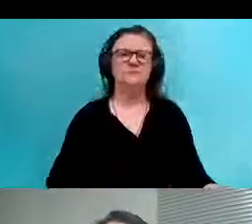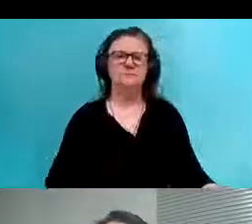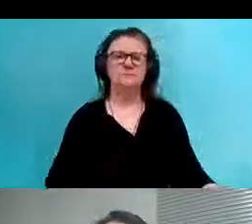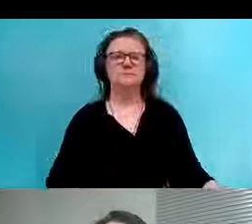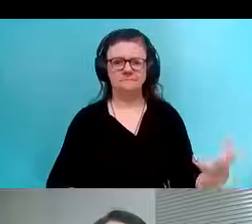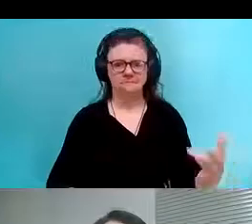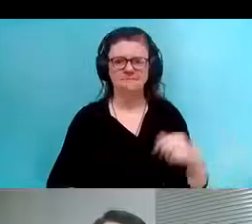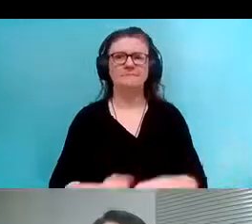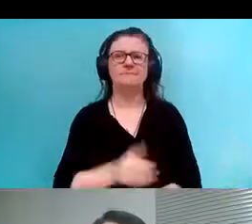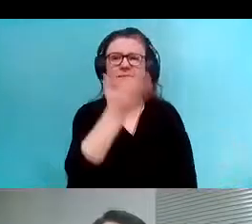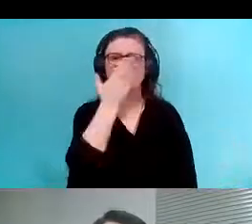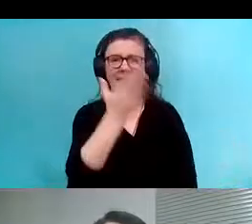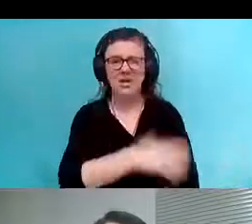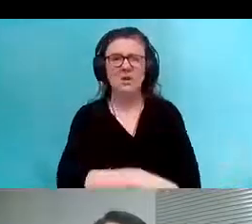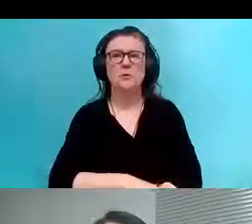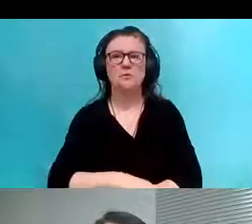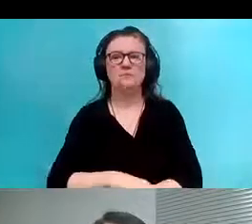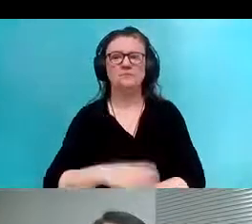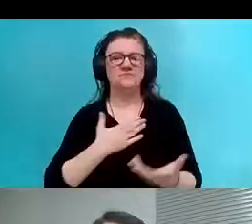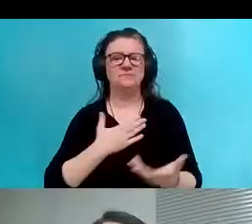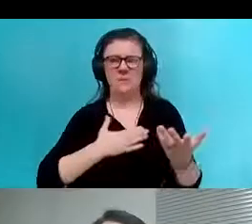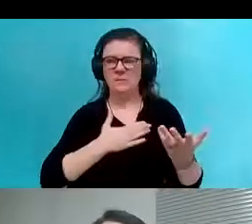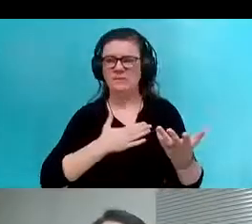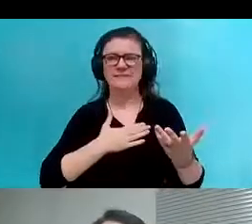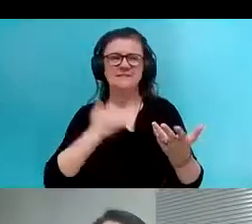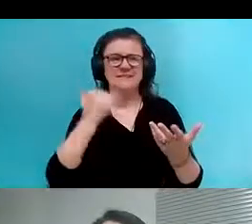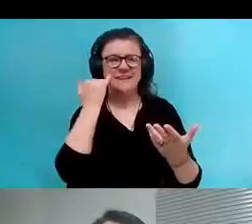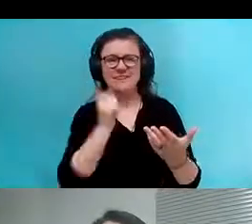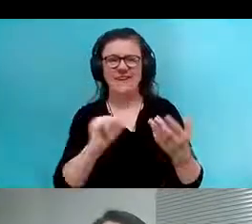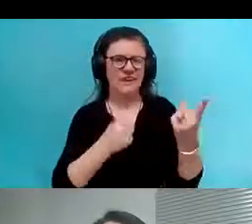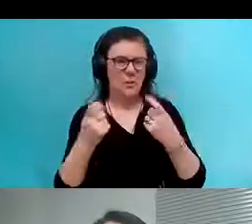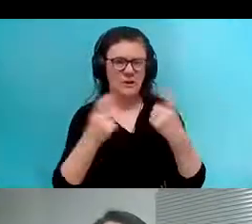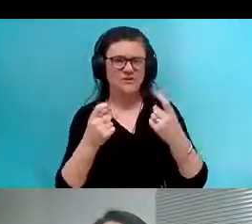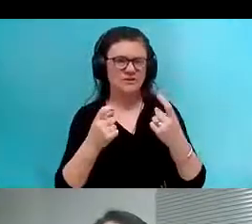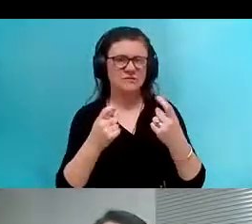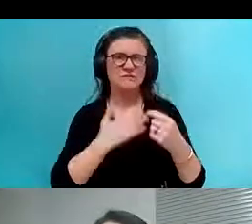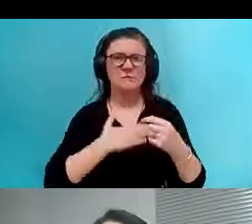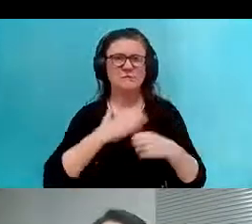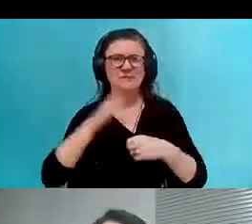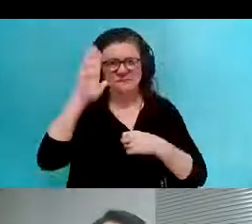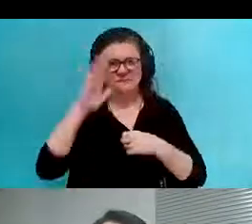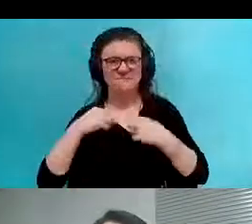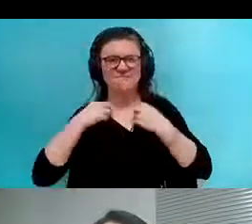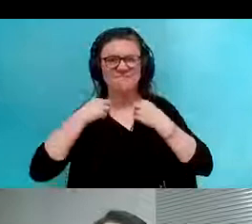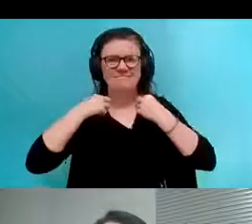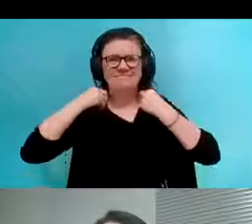So thank you. Please, if you have any question, please do raise.